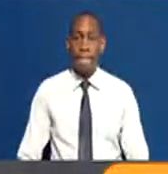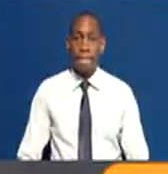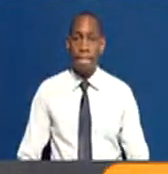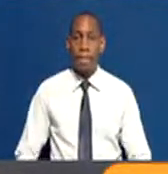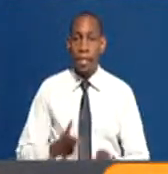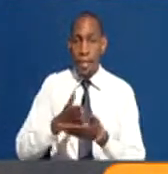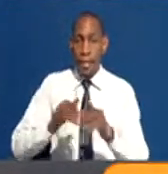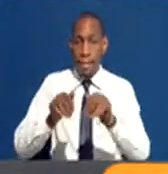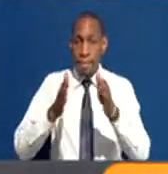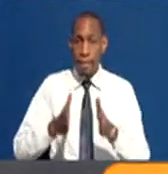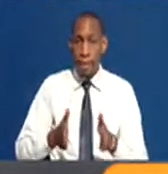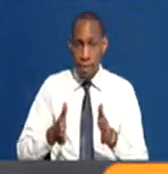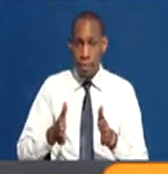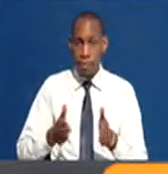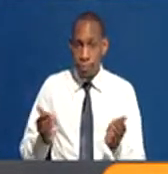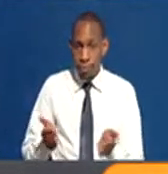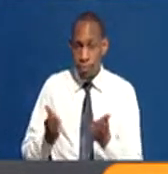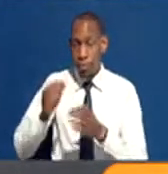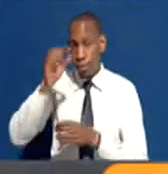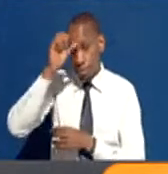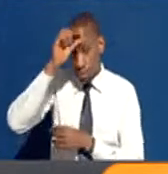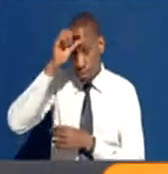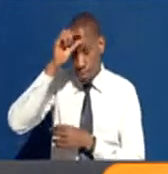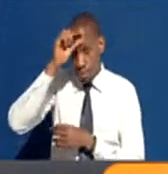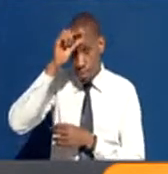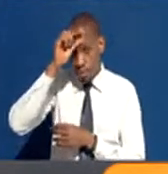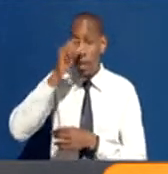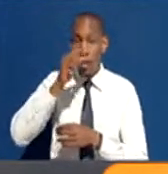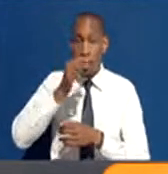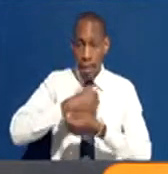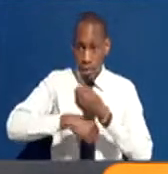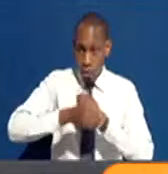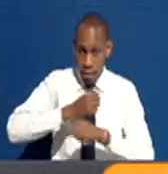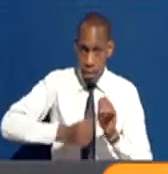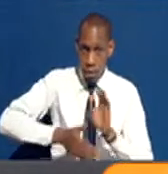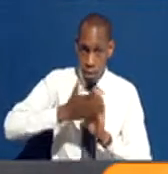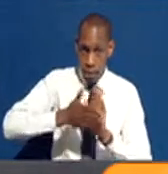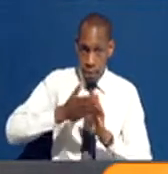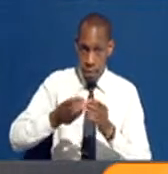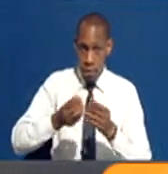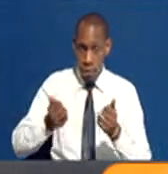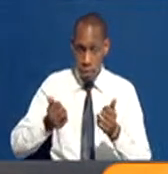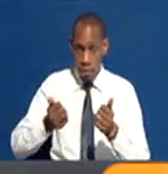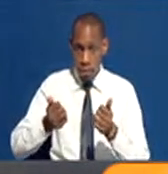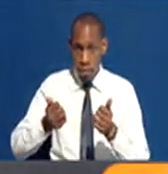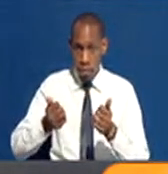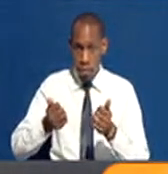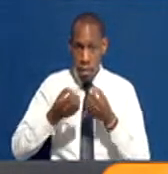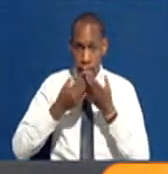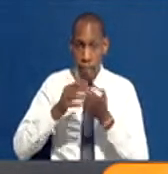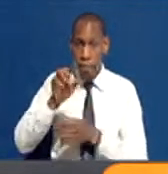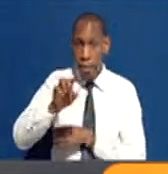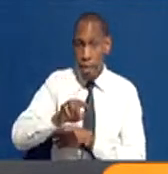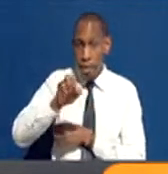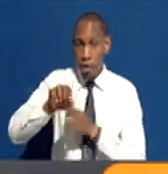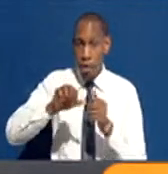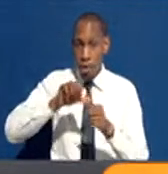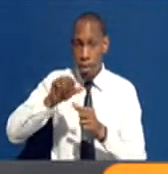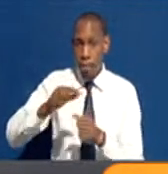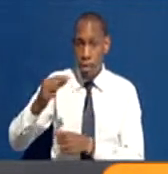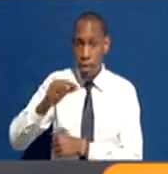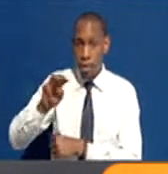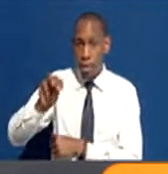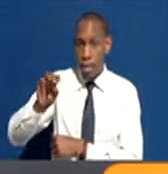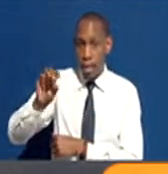A section of farmers in the country have urged the government to move with speed in addressing misinformation about